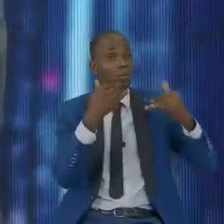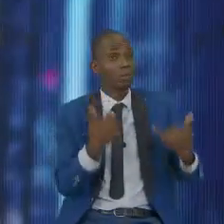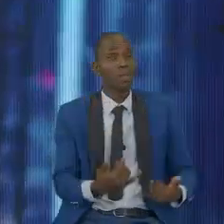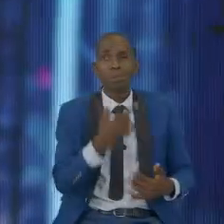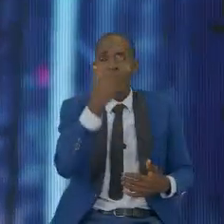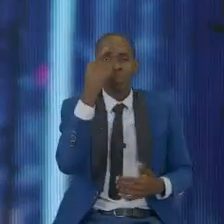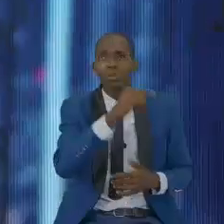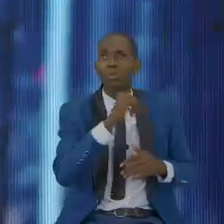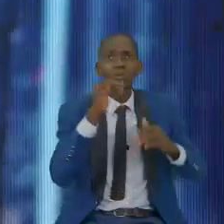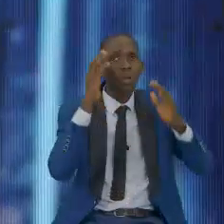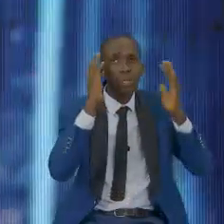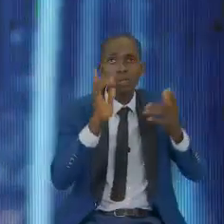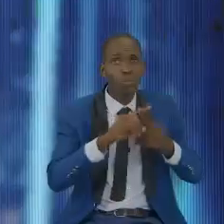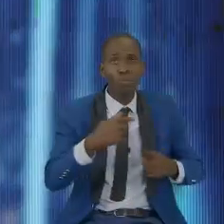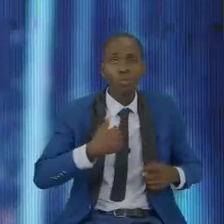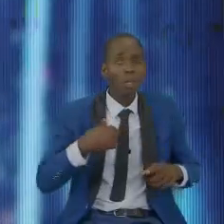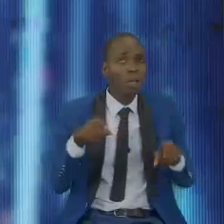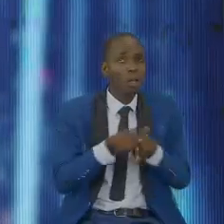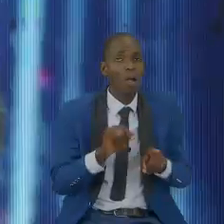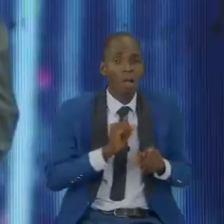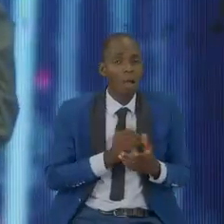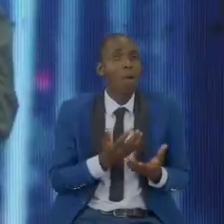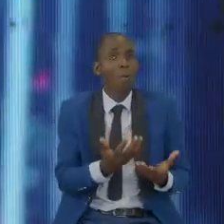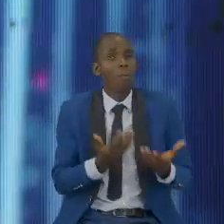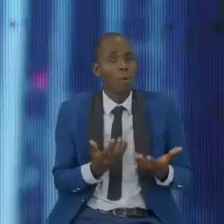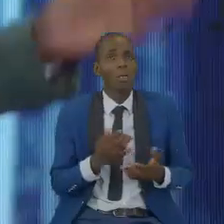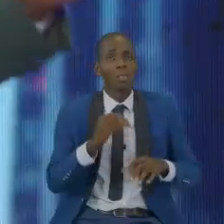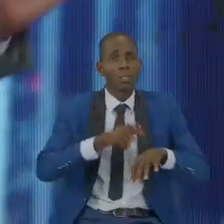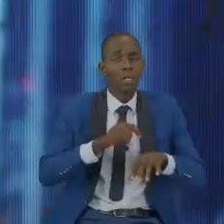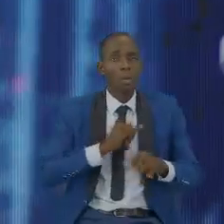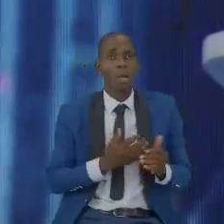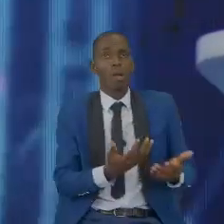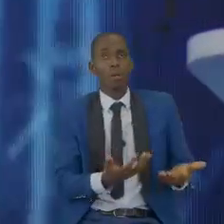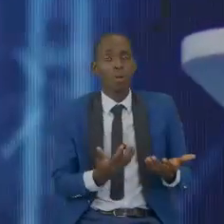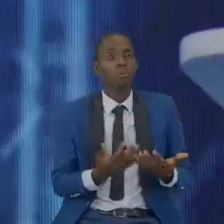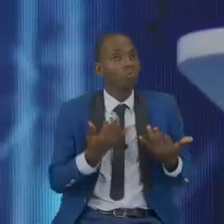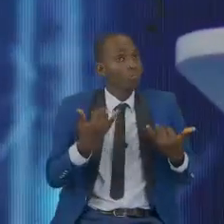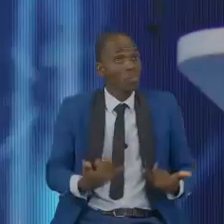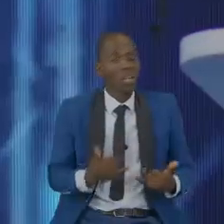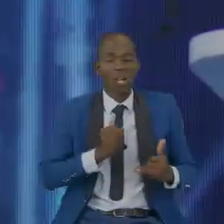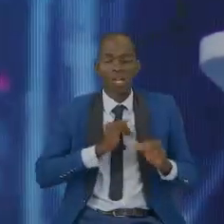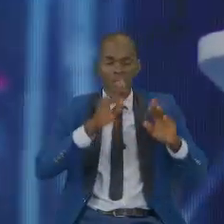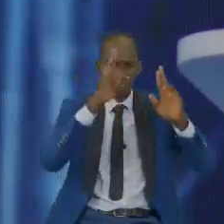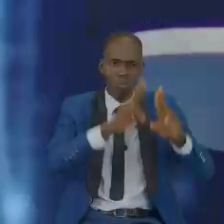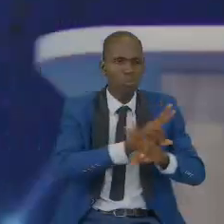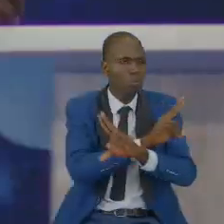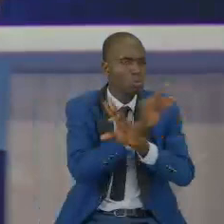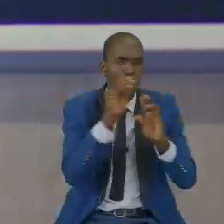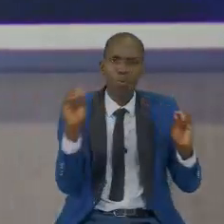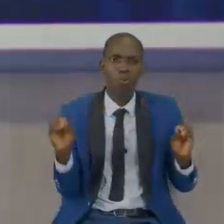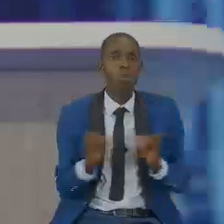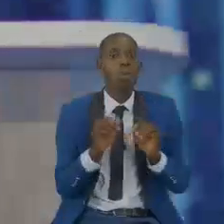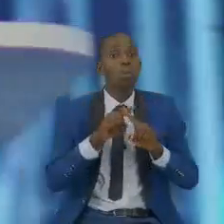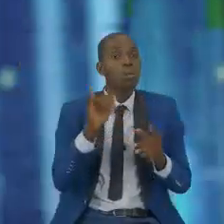didn't entertain to me the way I wanted and the time I wanted, there's no respect anymore. But the